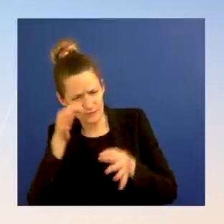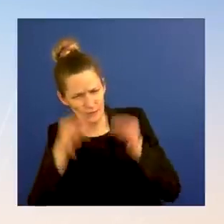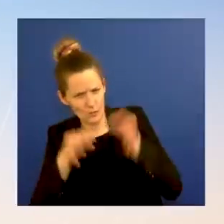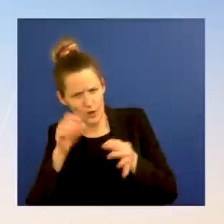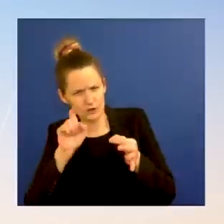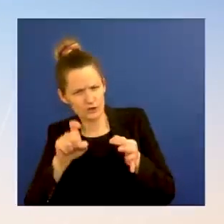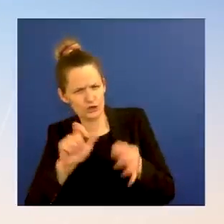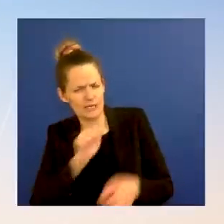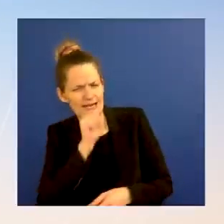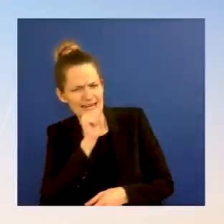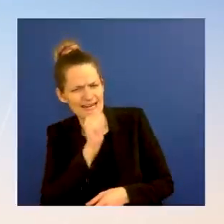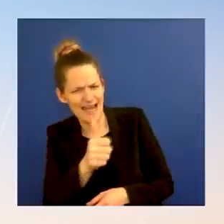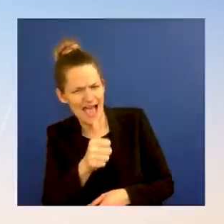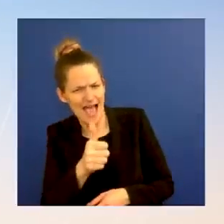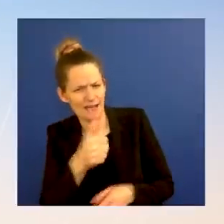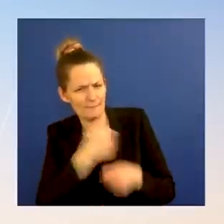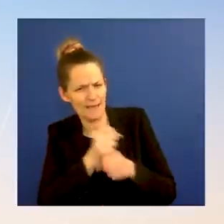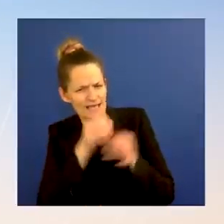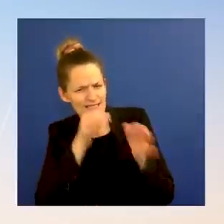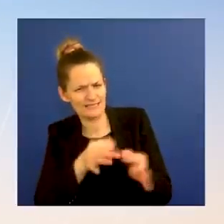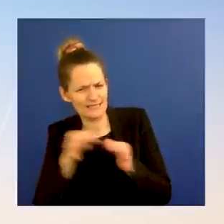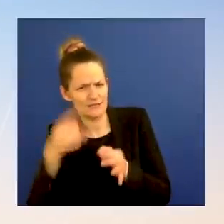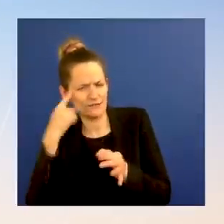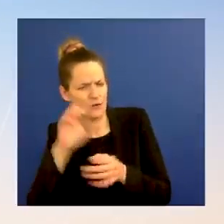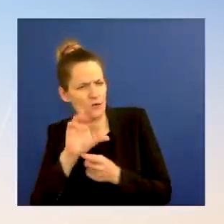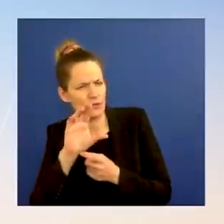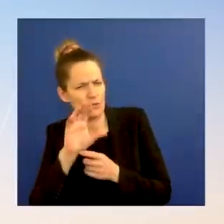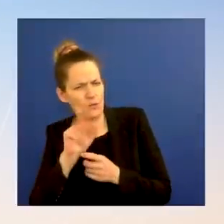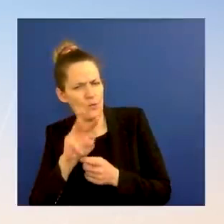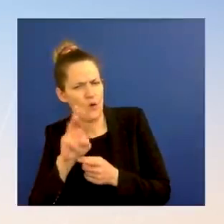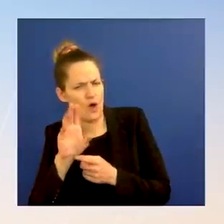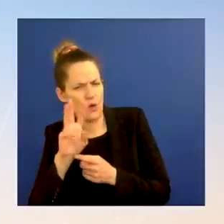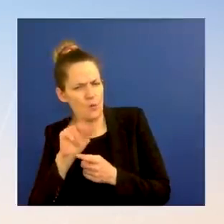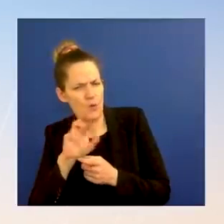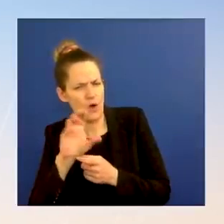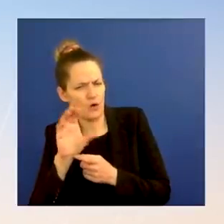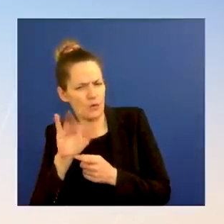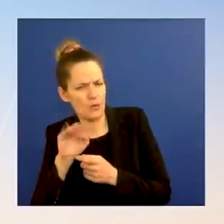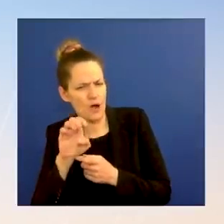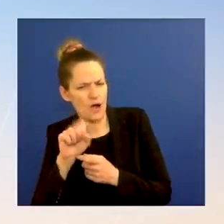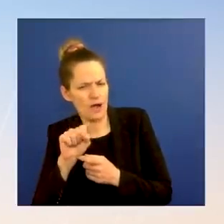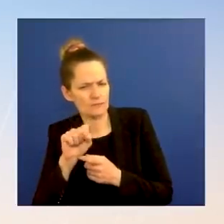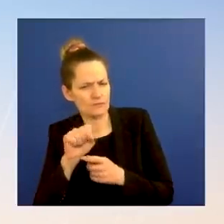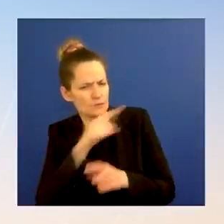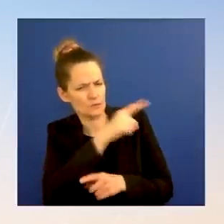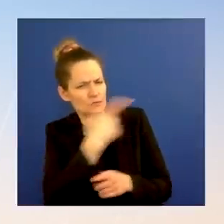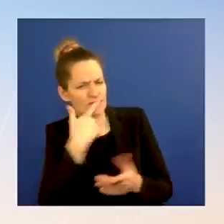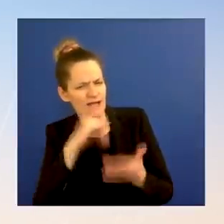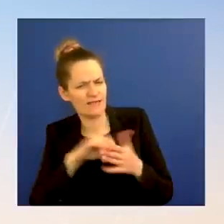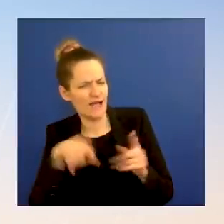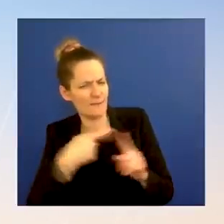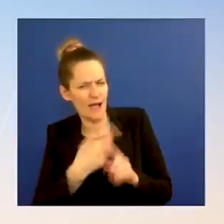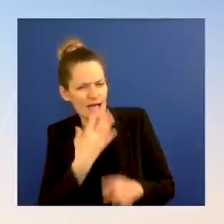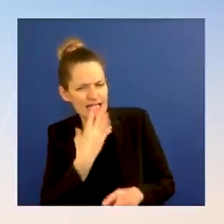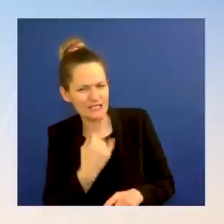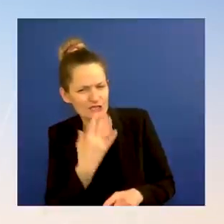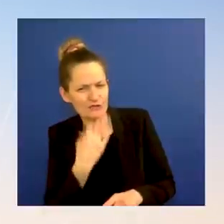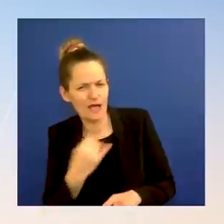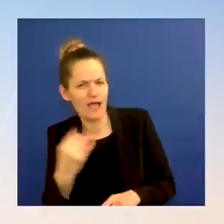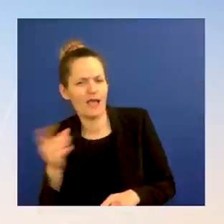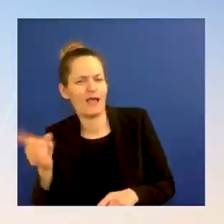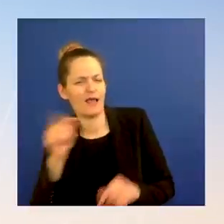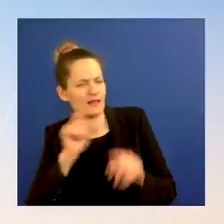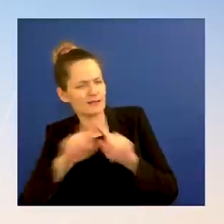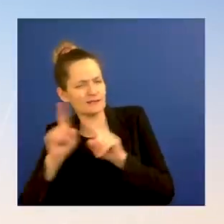why? I think my point is that we would provide any information through our own process that became available to all of the international